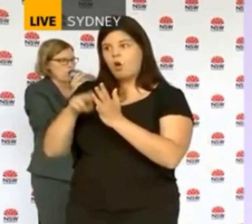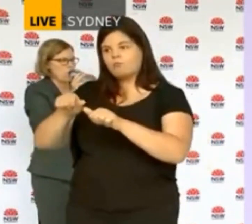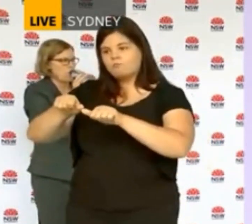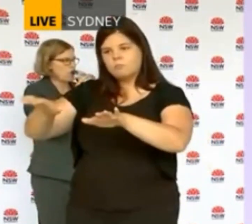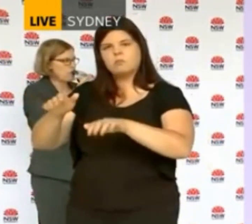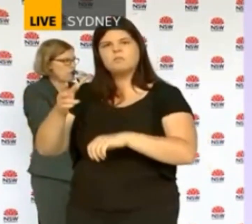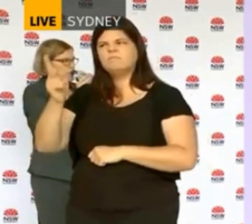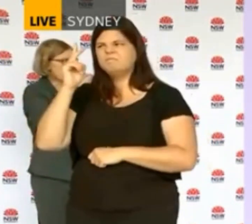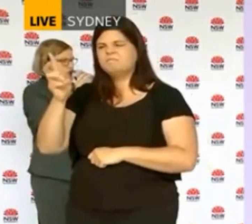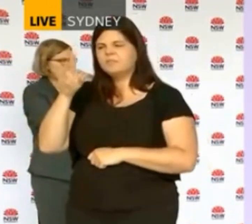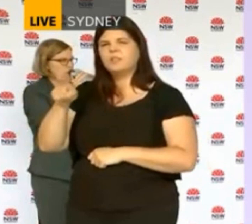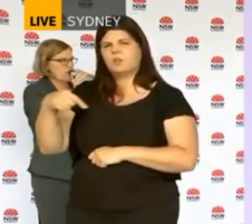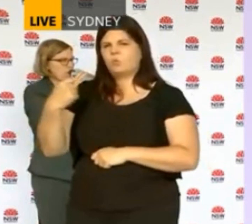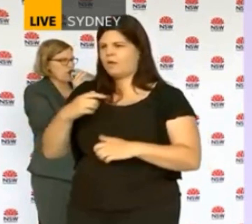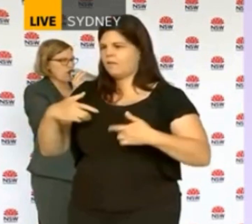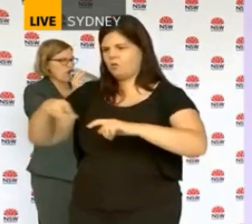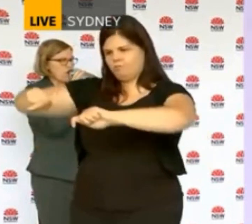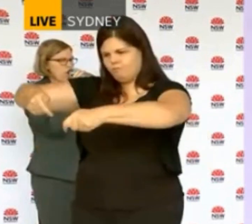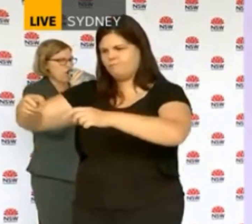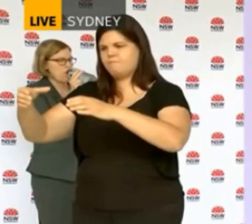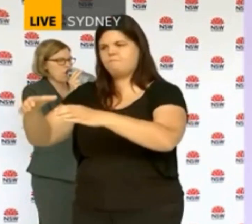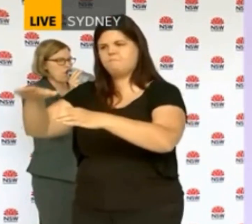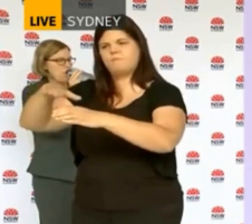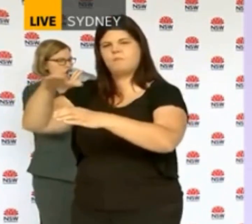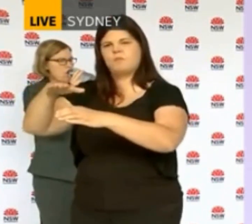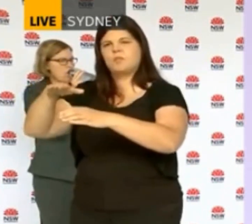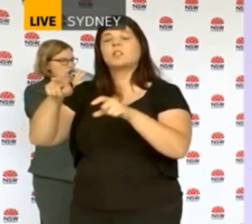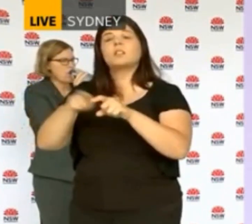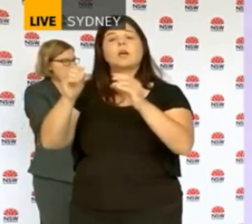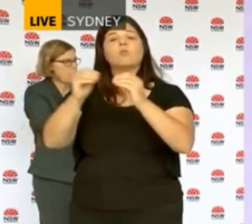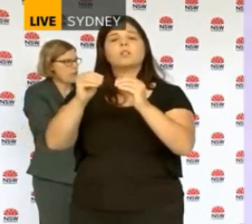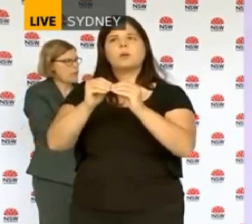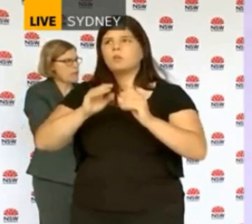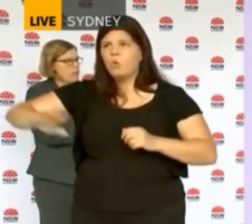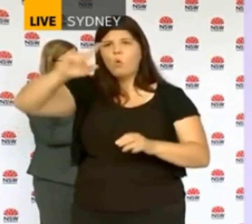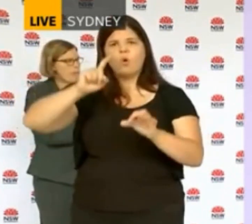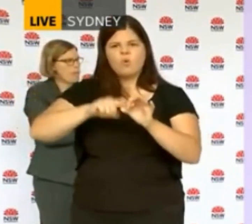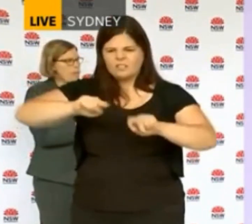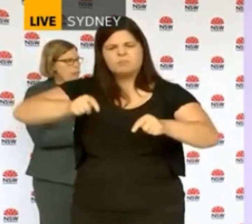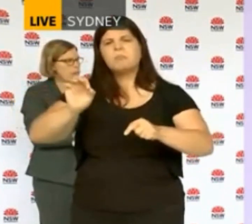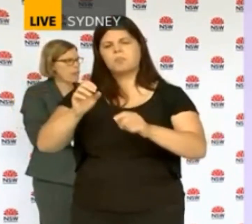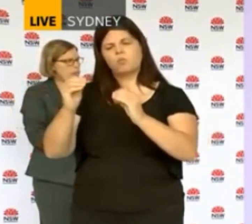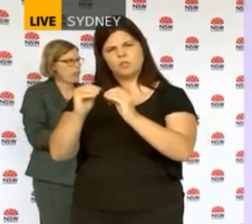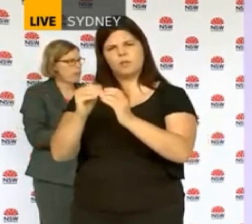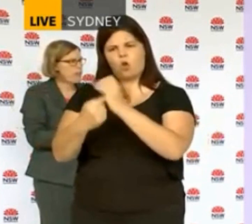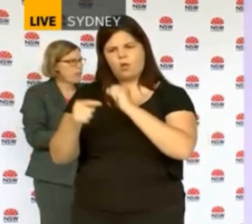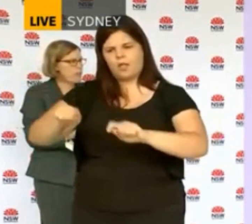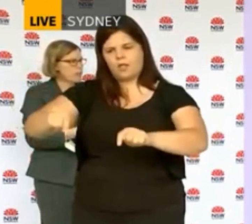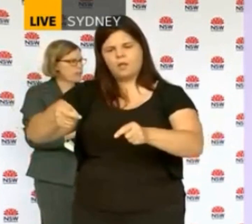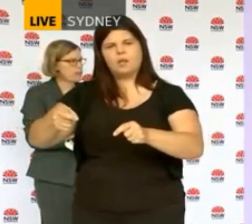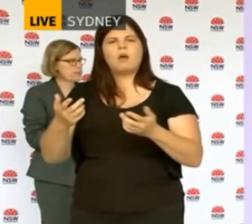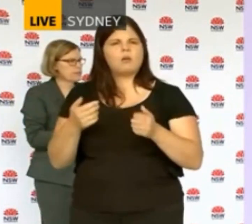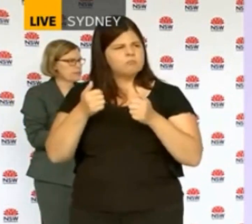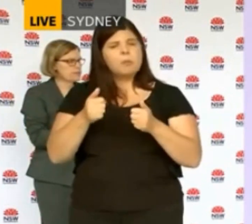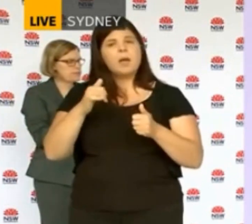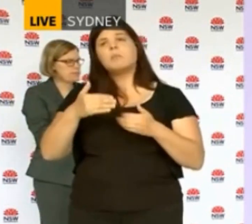hard approach, which we're now seeing is occurring in Brisbane, may become the norm, but that norm must rely on trust. Look,